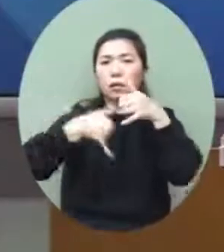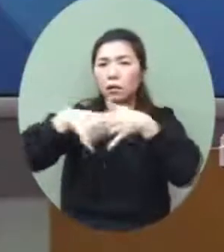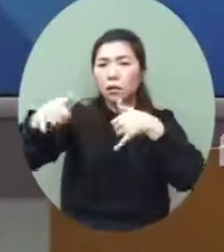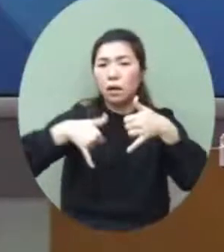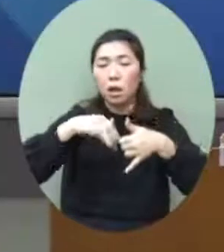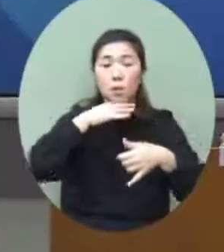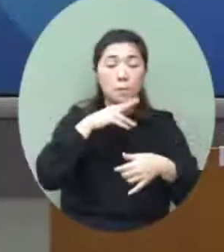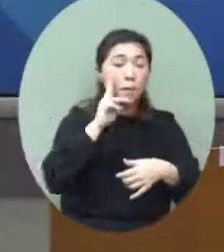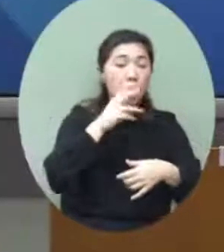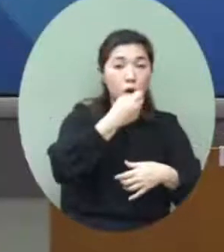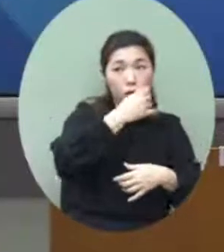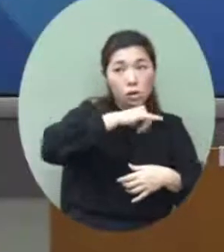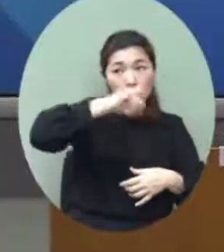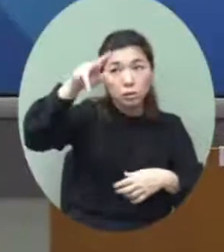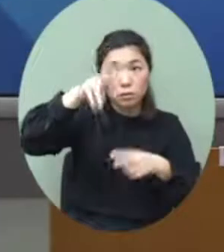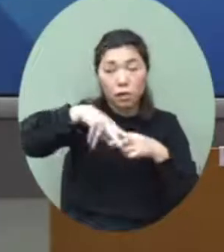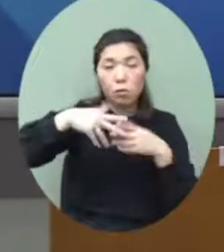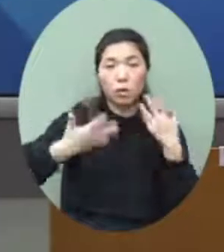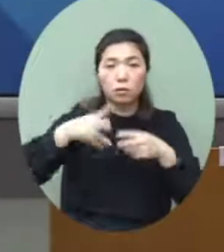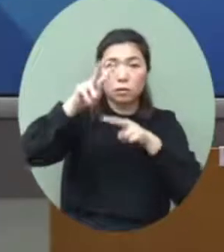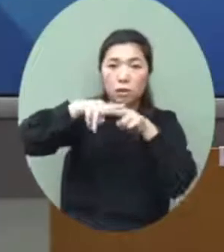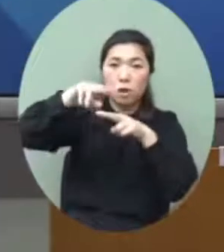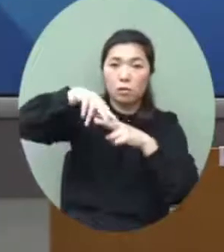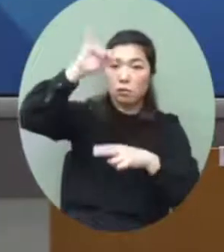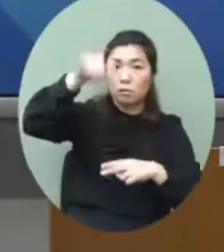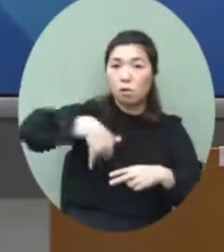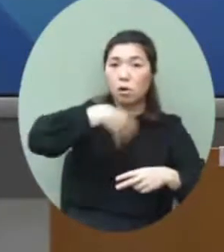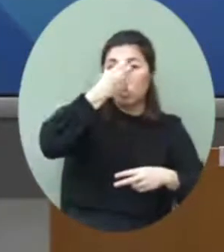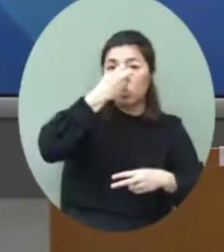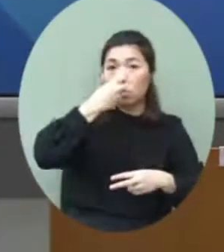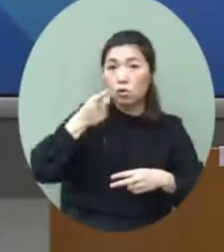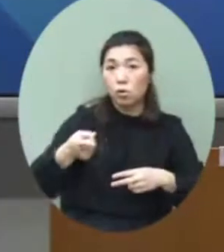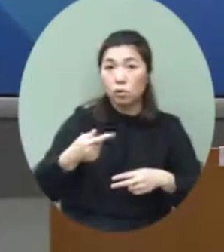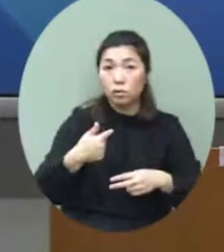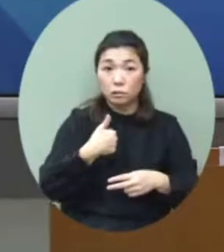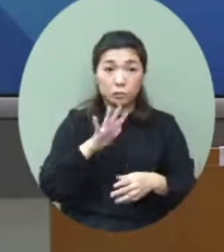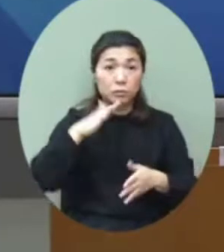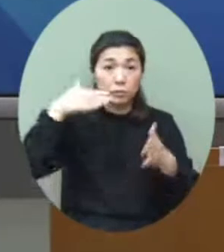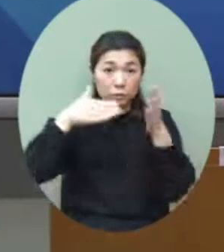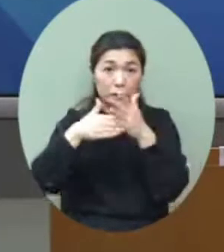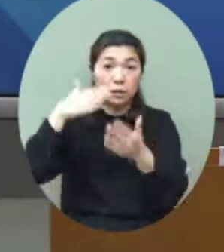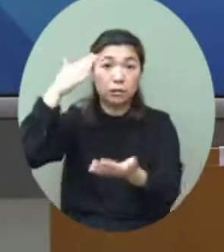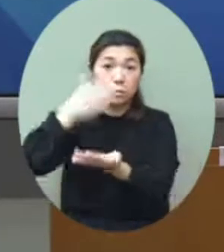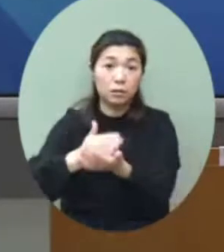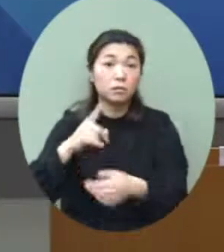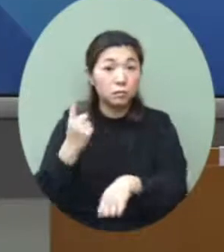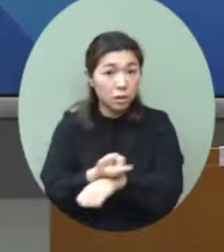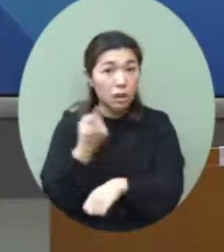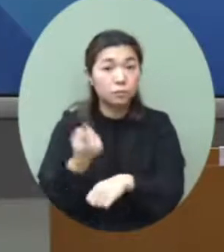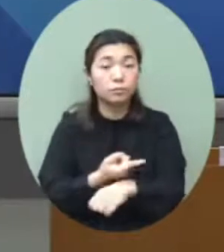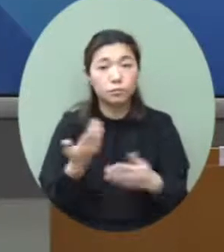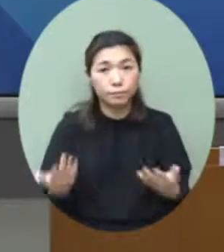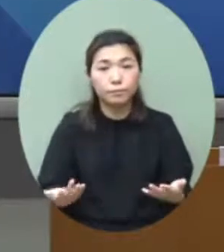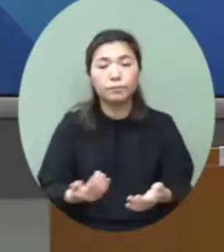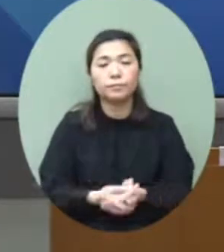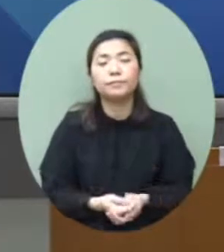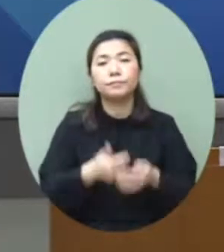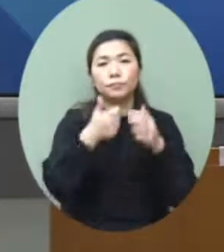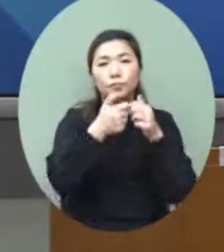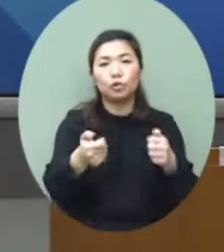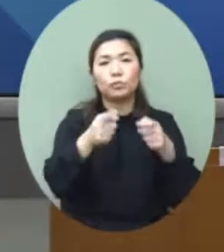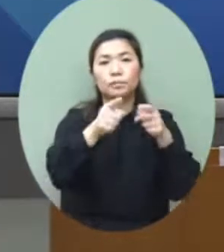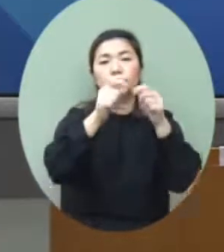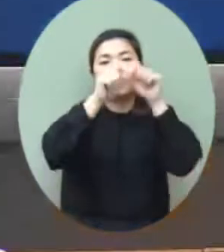Thank you for the two questions. The first question is, I am not in a position to comment on